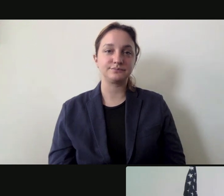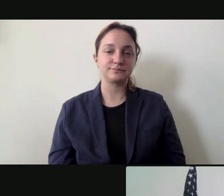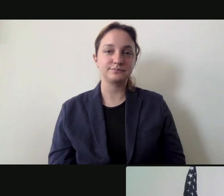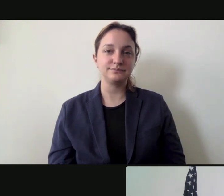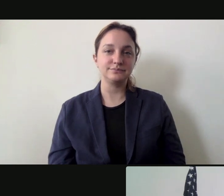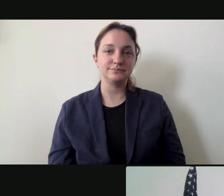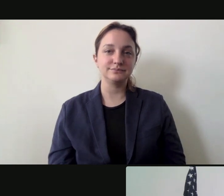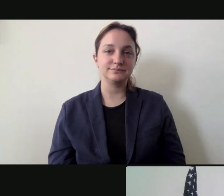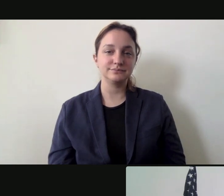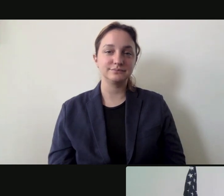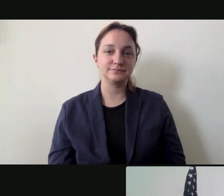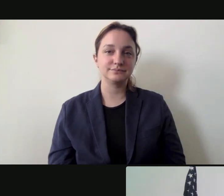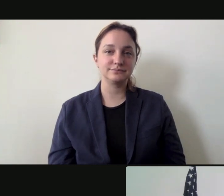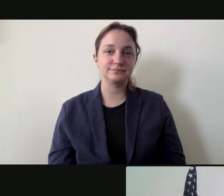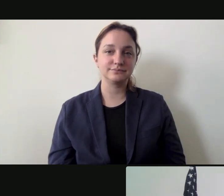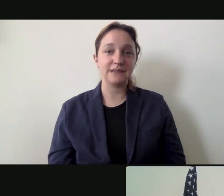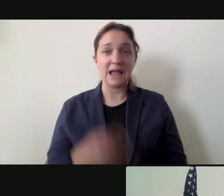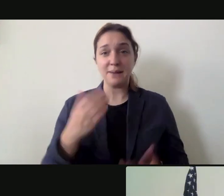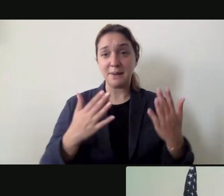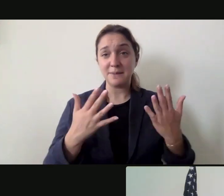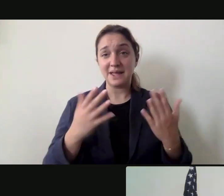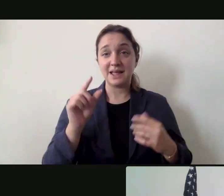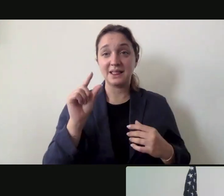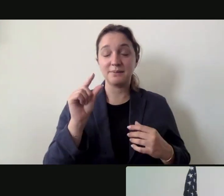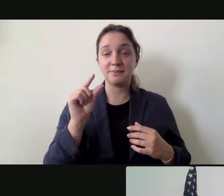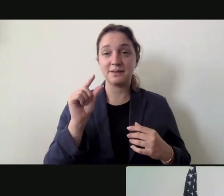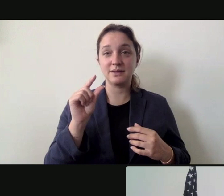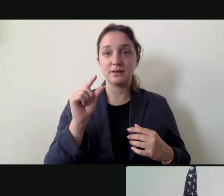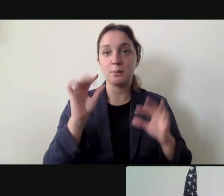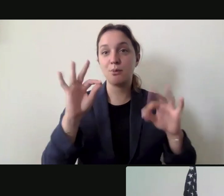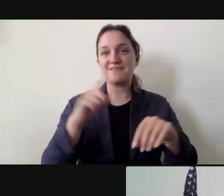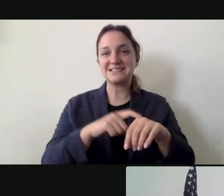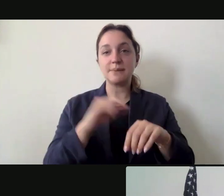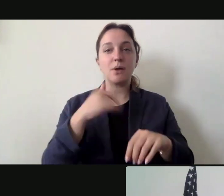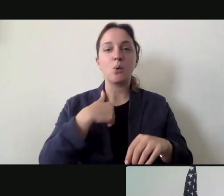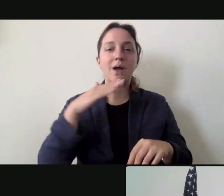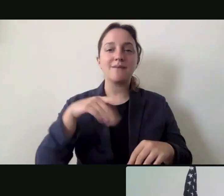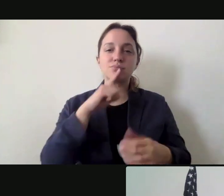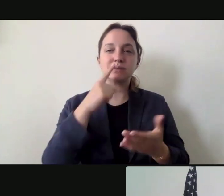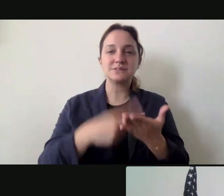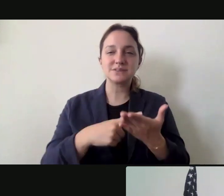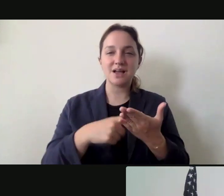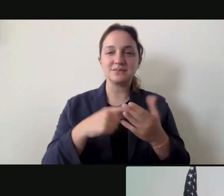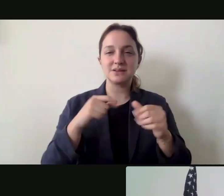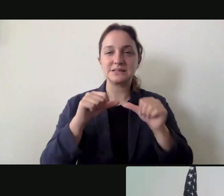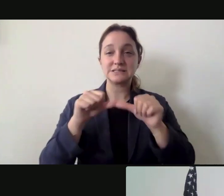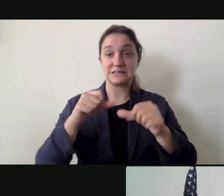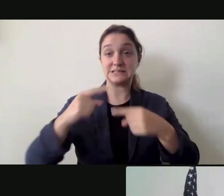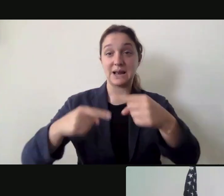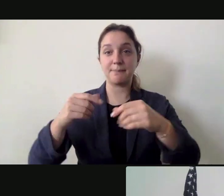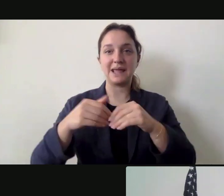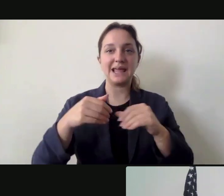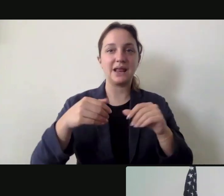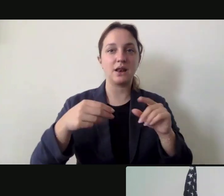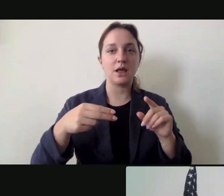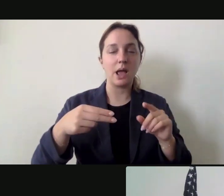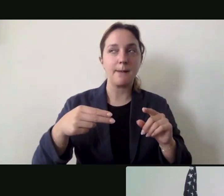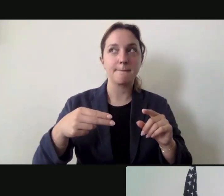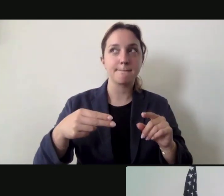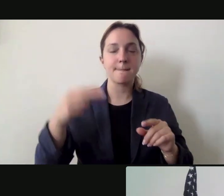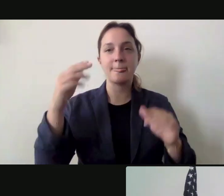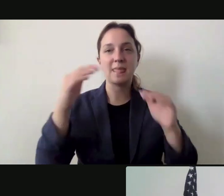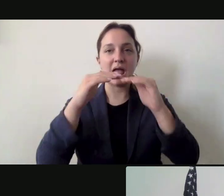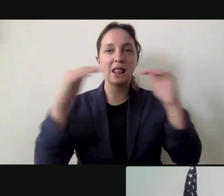maybe even a little embarrassingly in that we often talk about sustainability in these really high level,